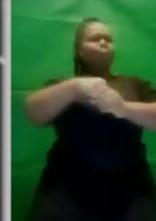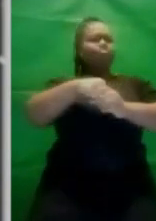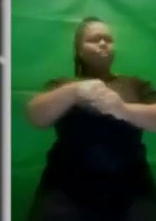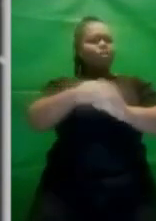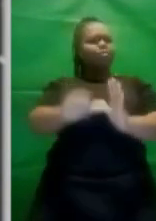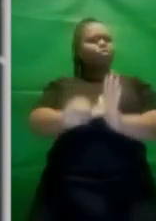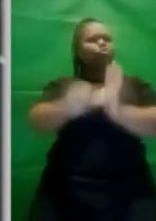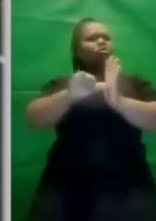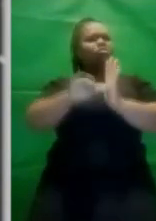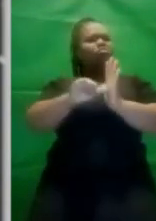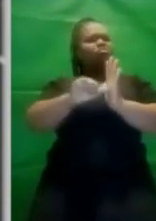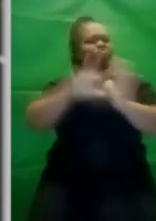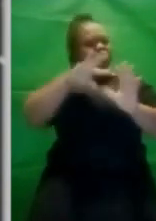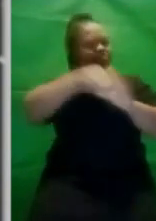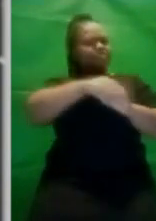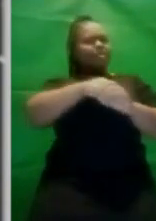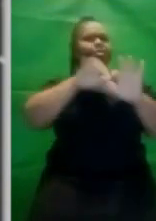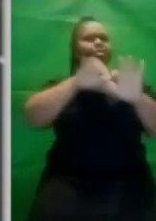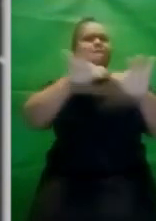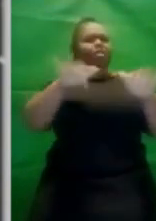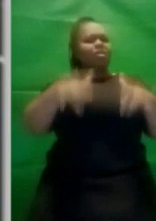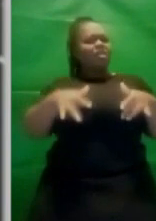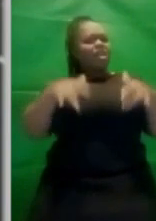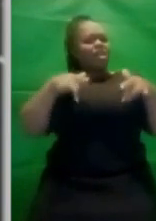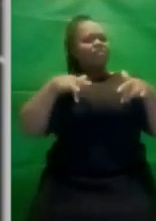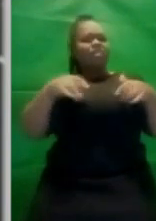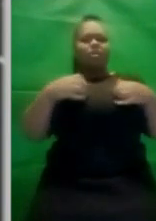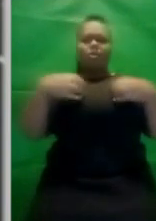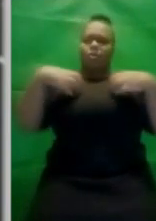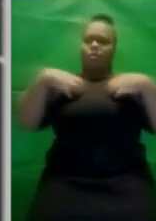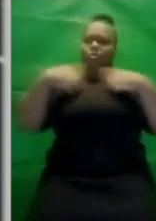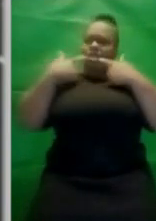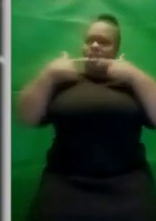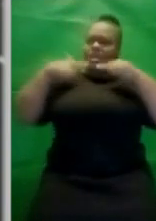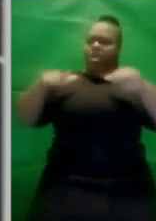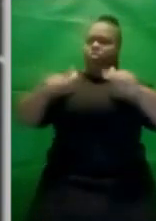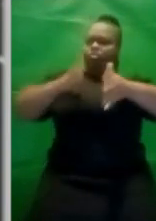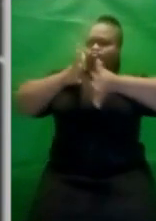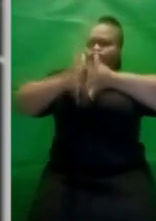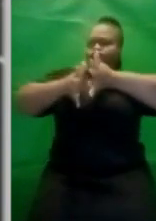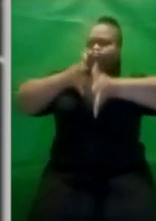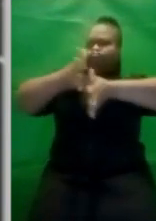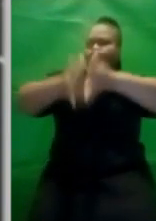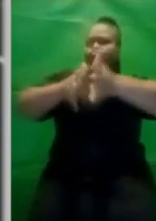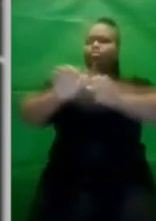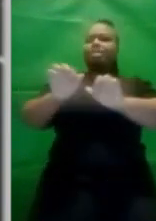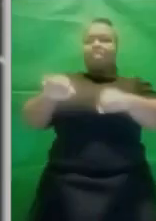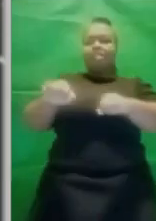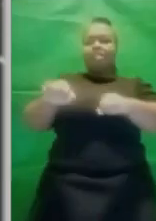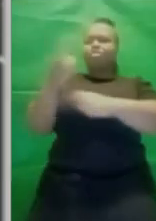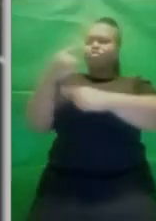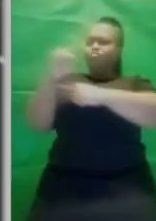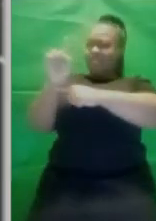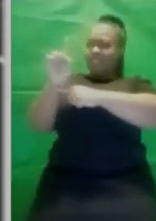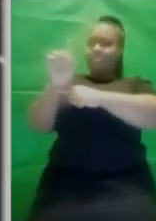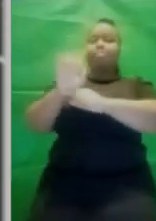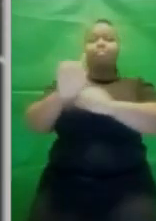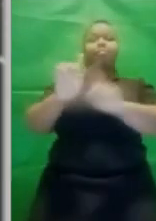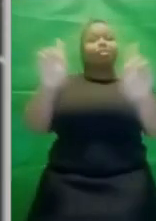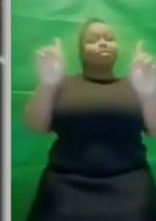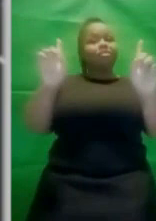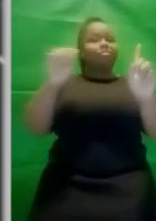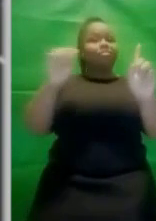life by using their own language. You've prefaced everything correctly, and I think just one thing we need to recognize that deaf